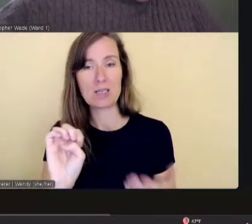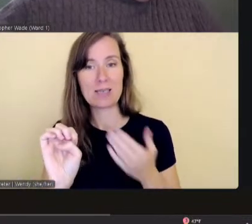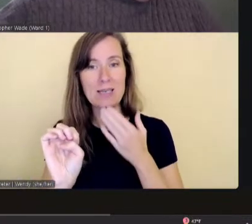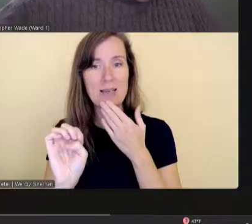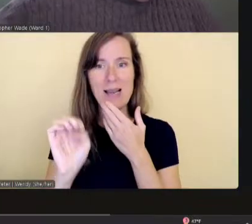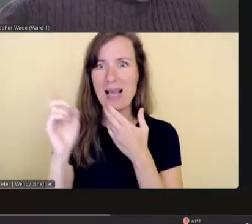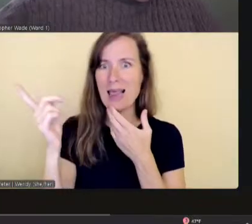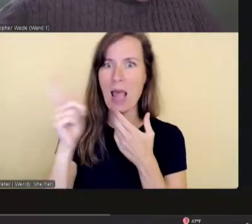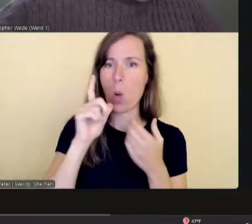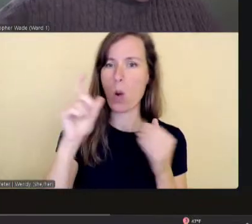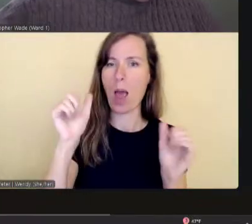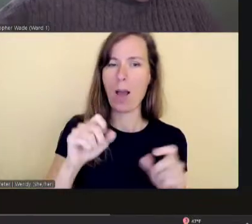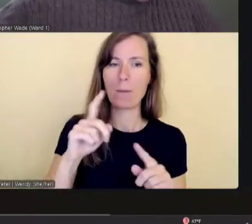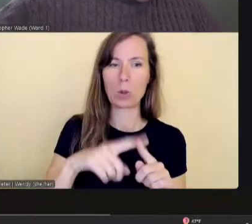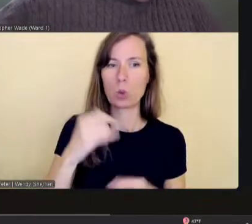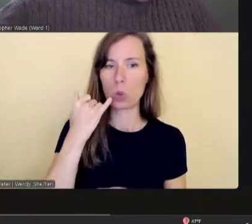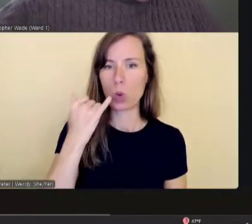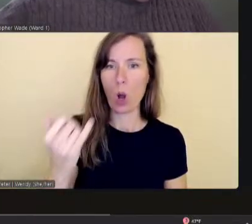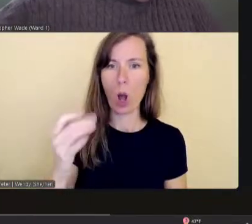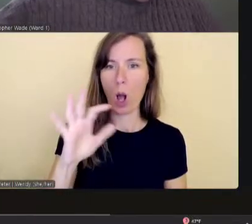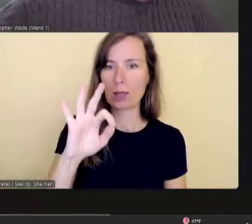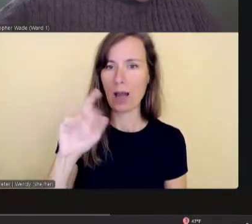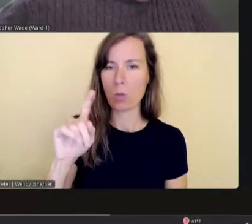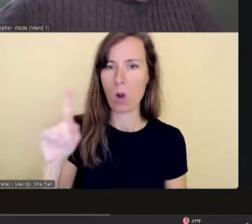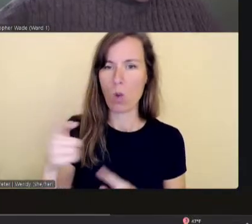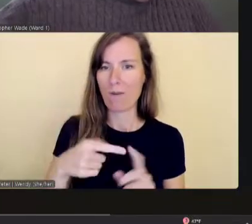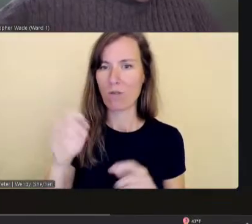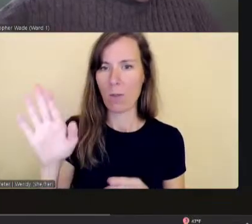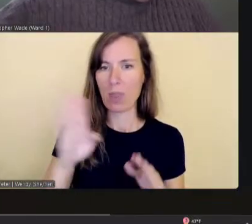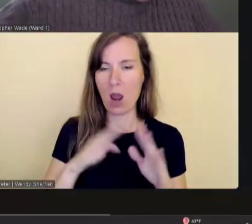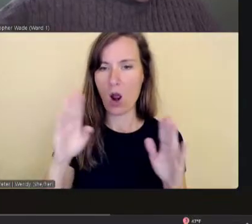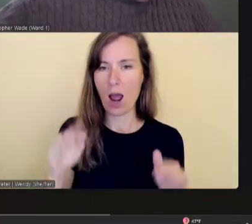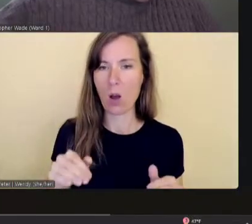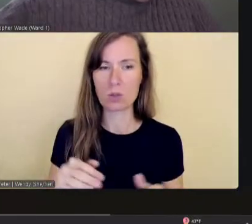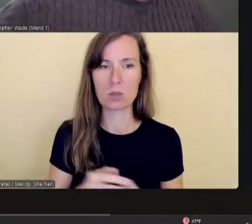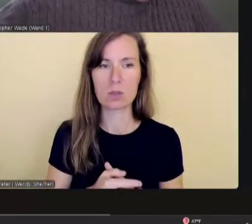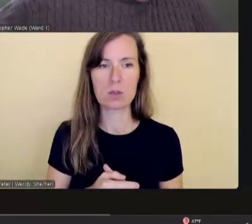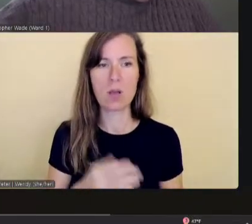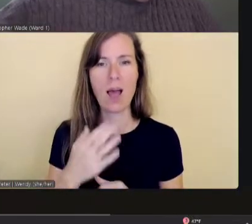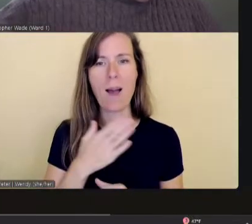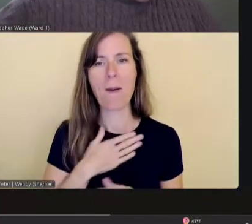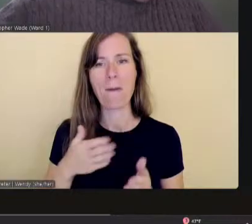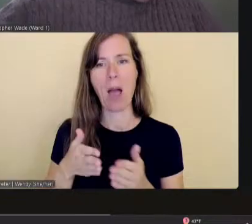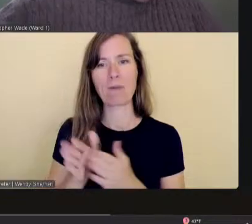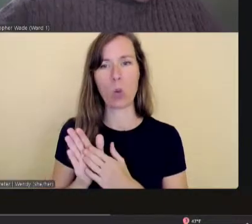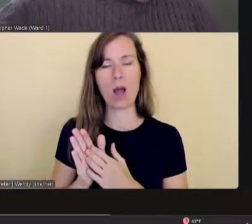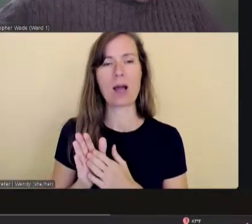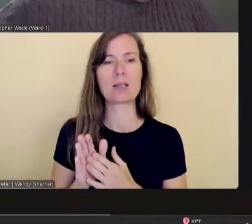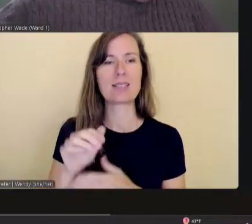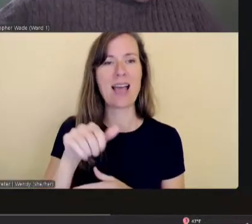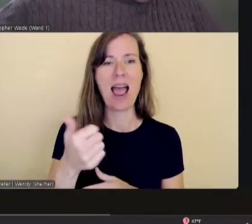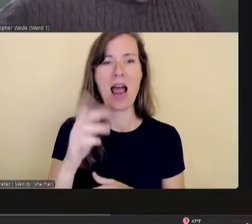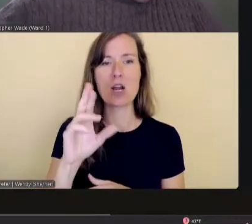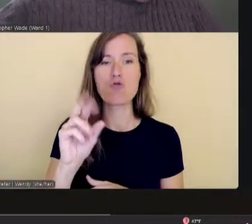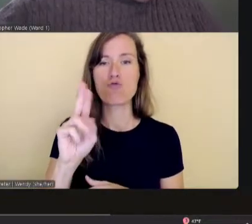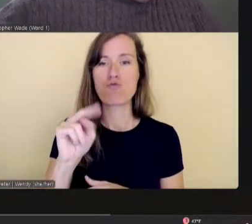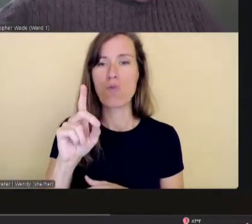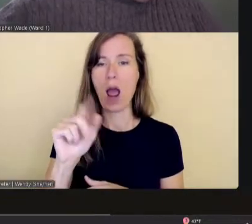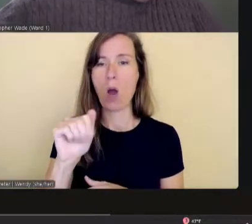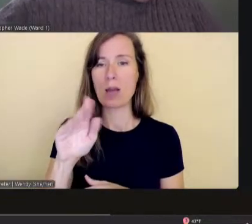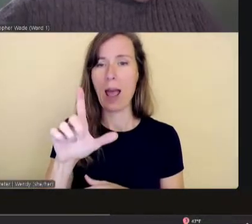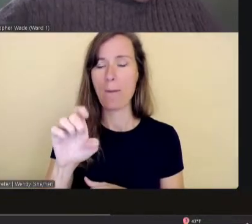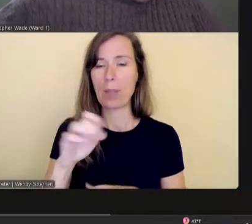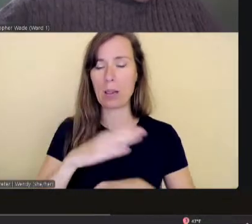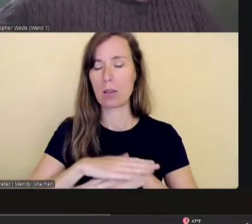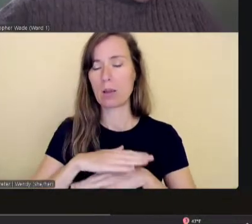they would not have been able to call 911 from their house. My request is just that any roundtable discussion that we have